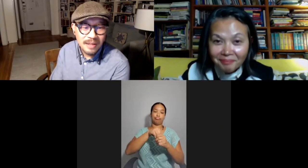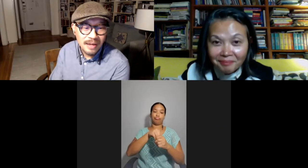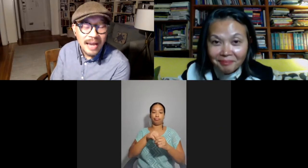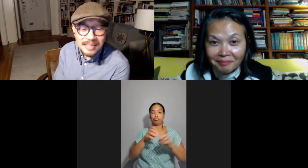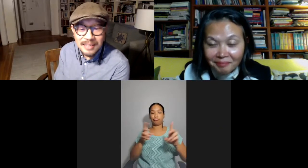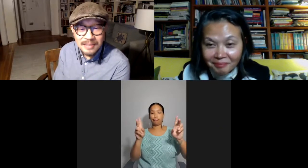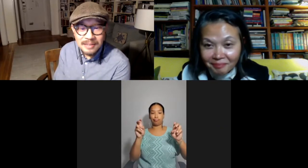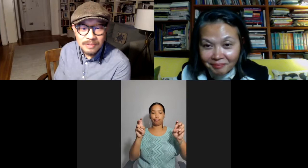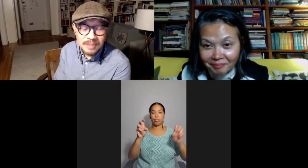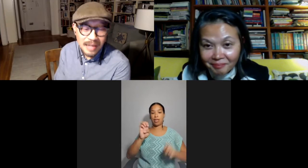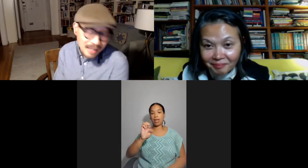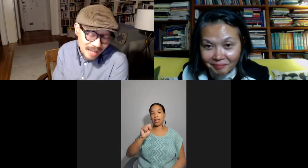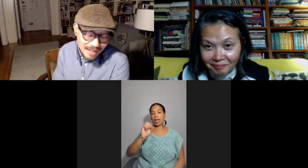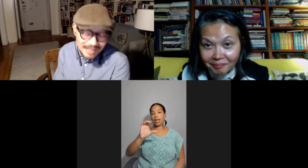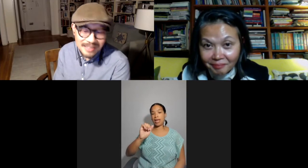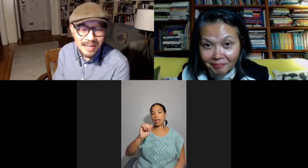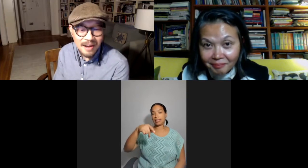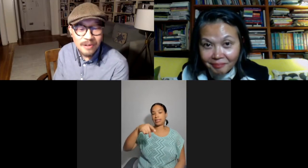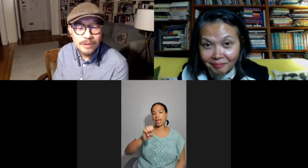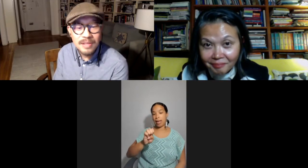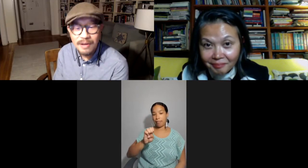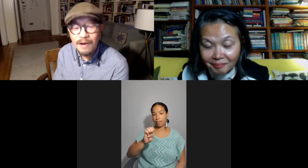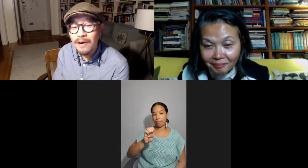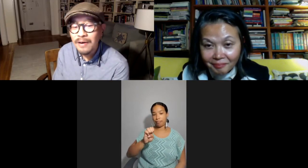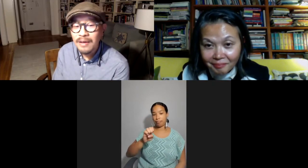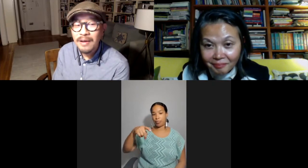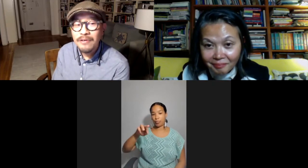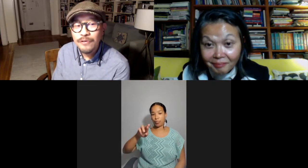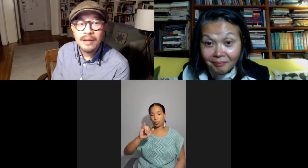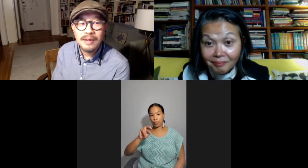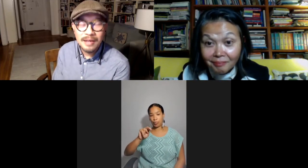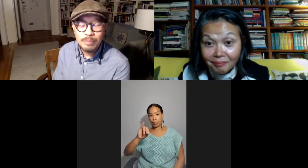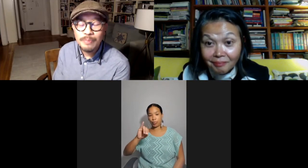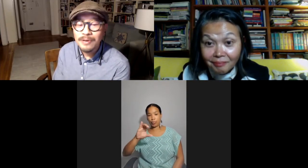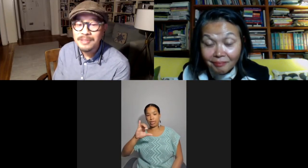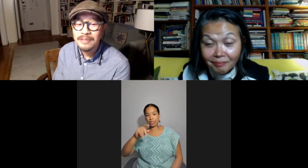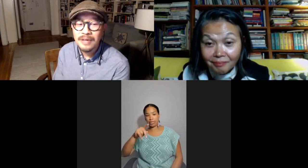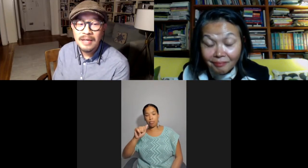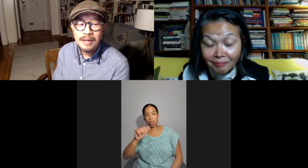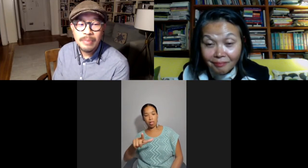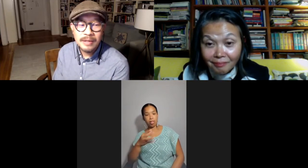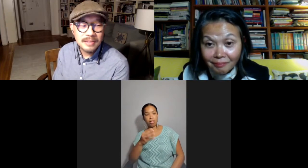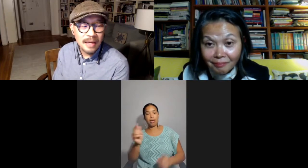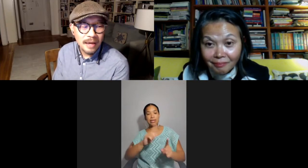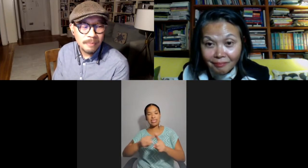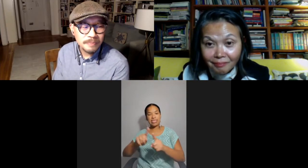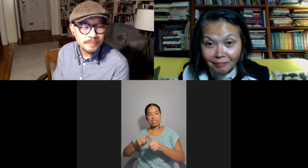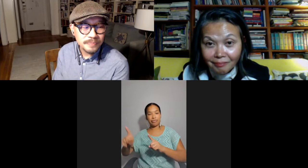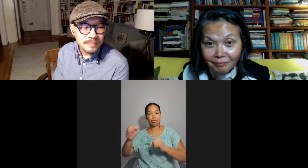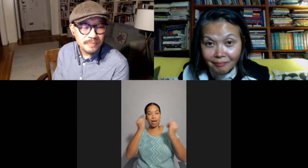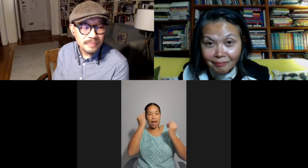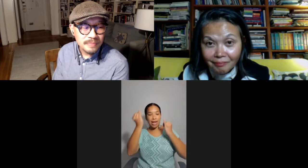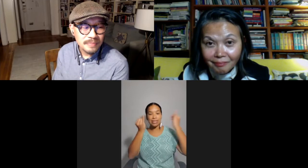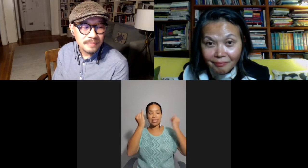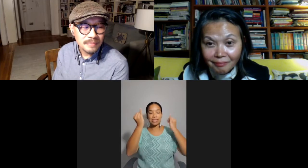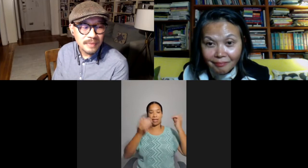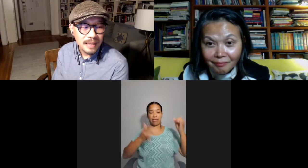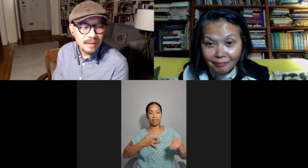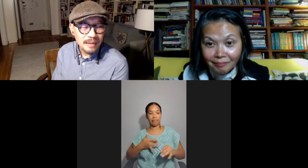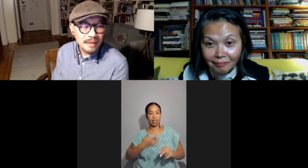with ideas, and ideas I also think are fun and propulsive. But